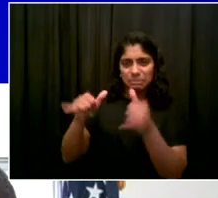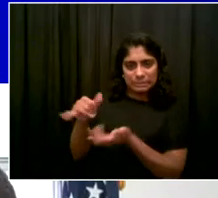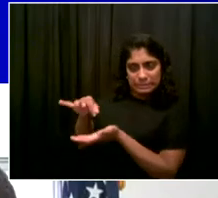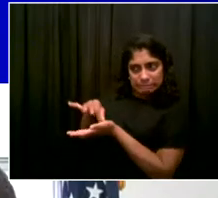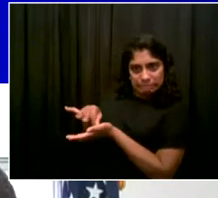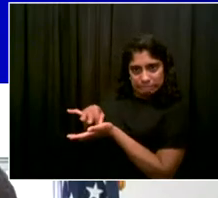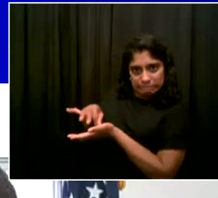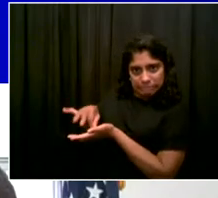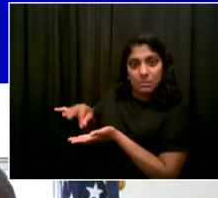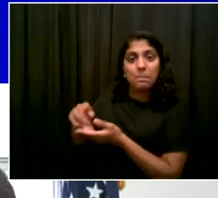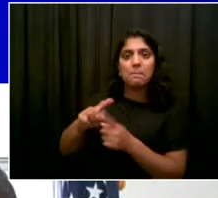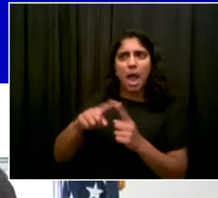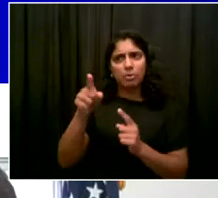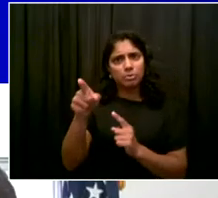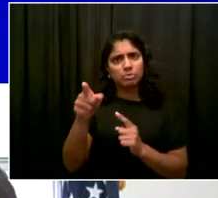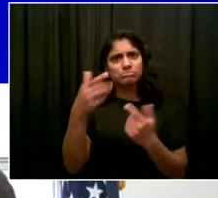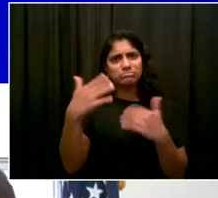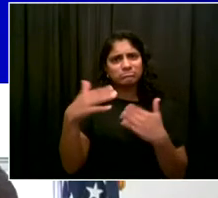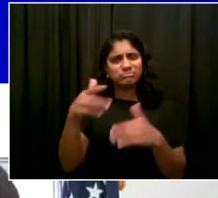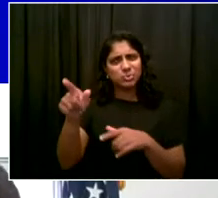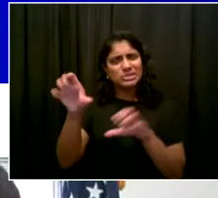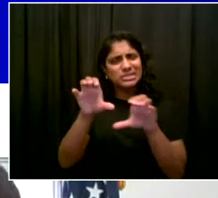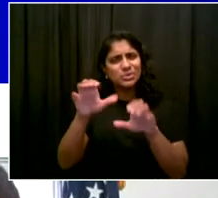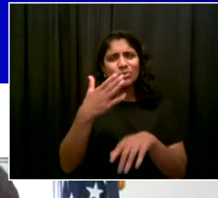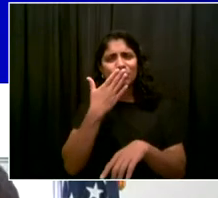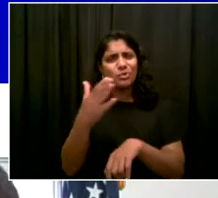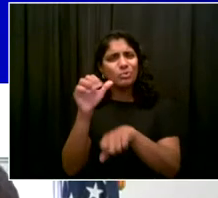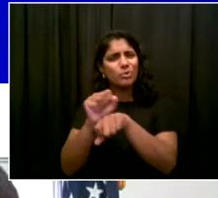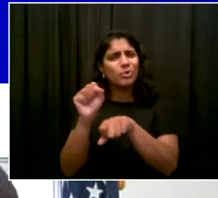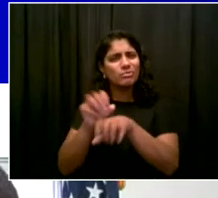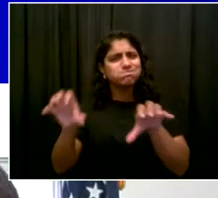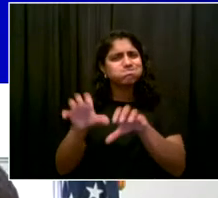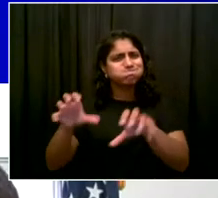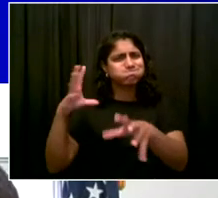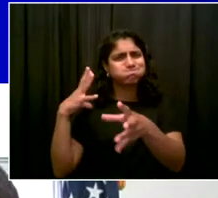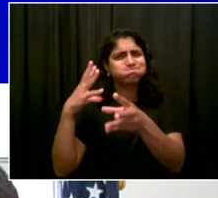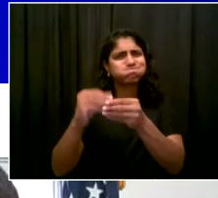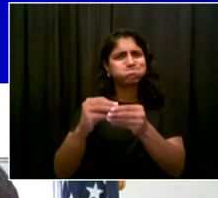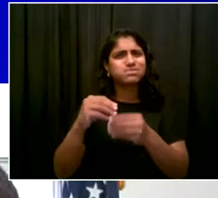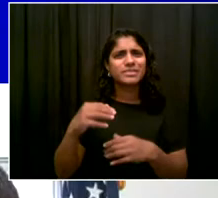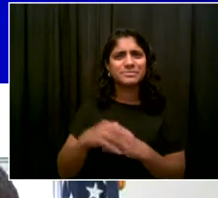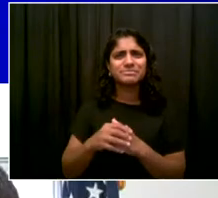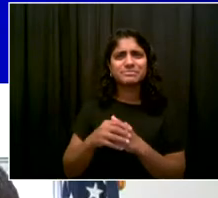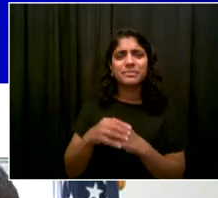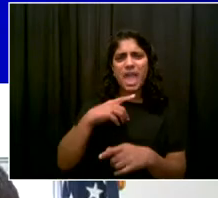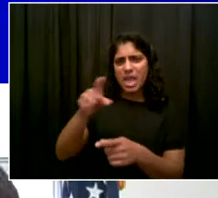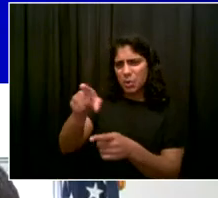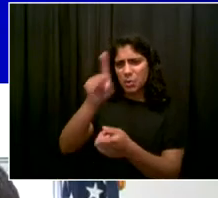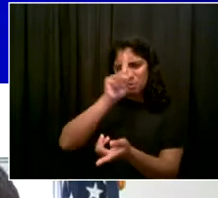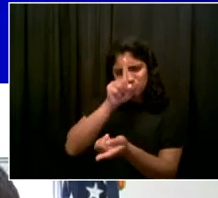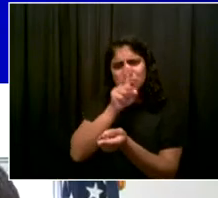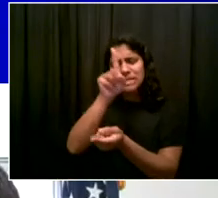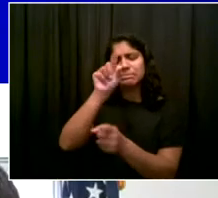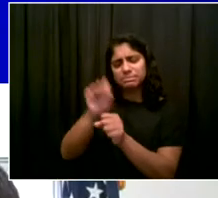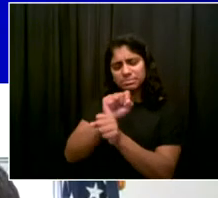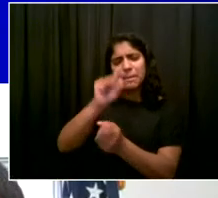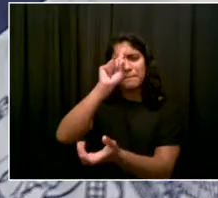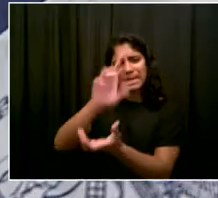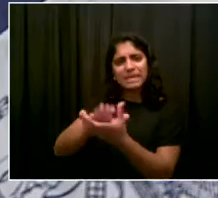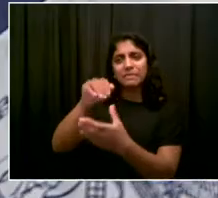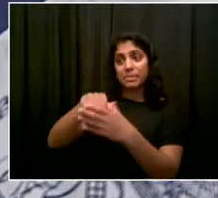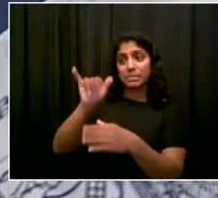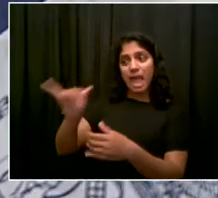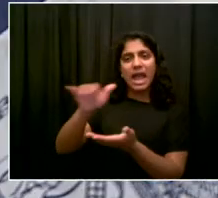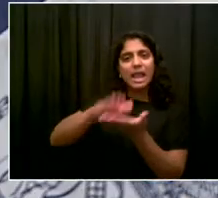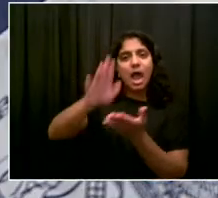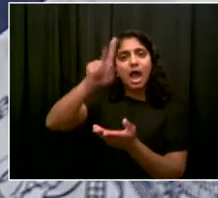believer in the City Cleanup Corps. And we look forward to a good and positive impact on your district. Thank you very much.